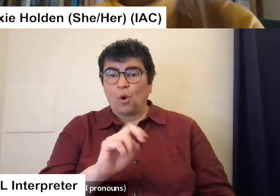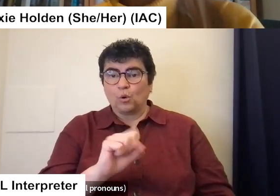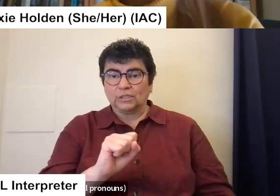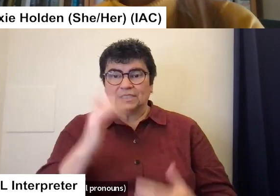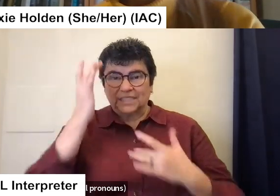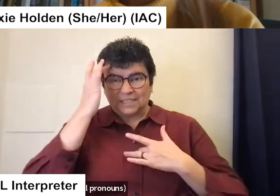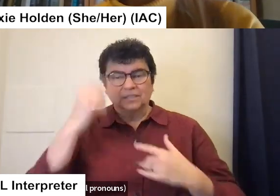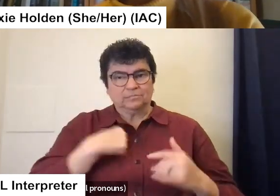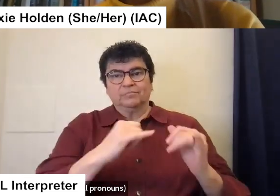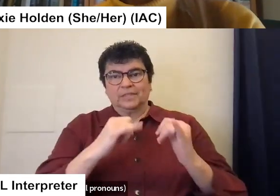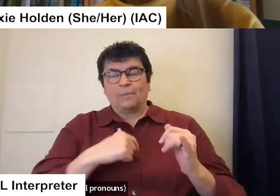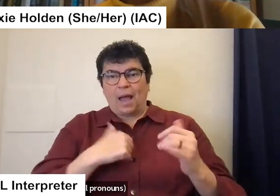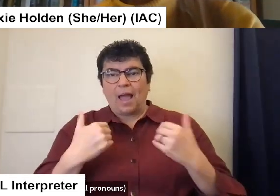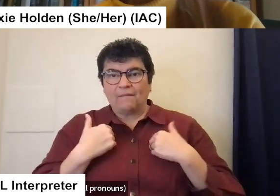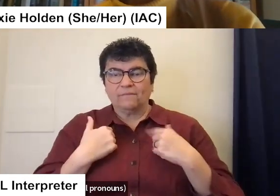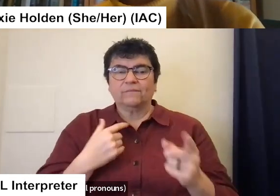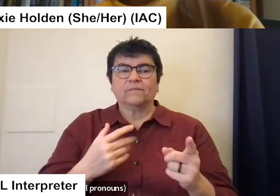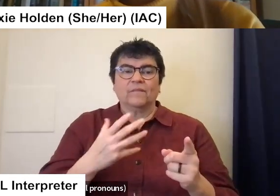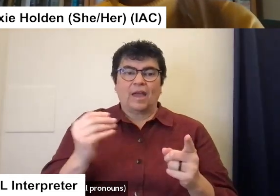and how,